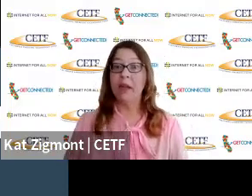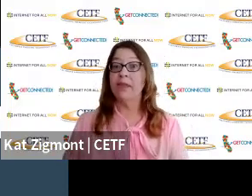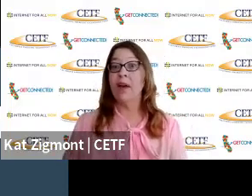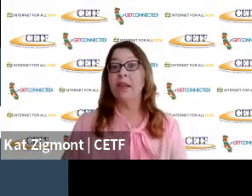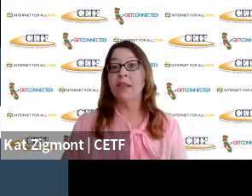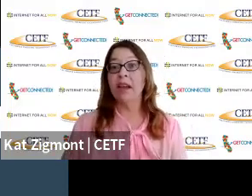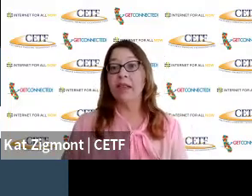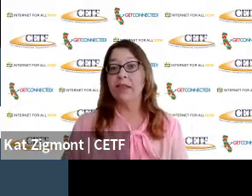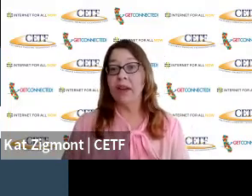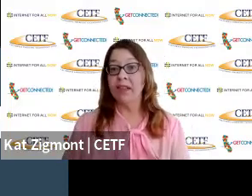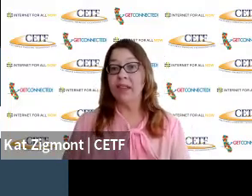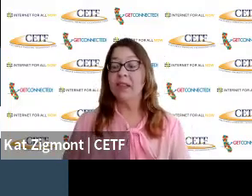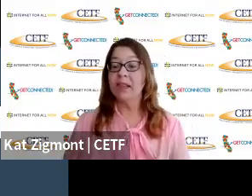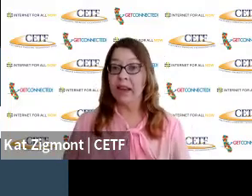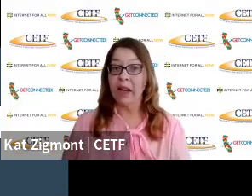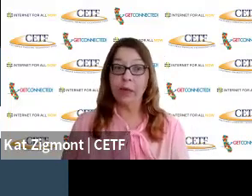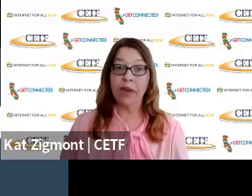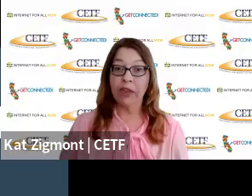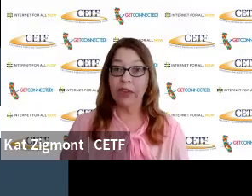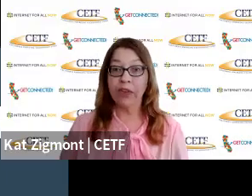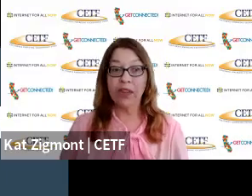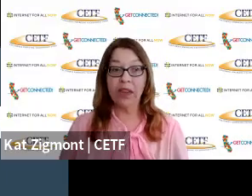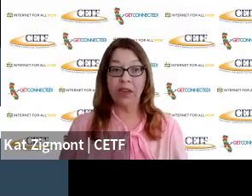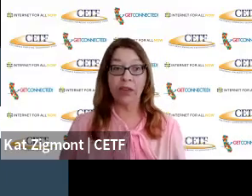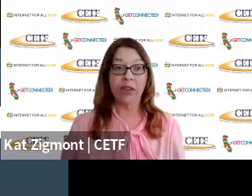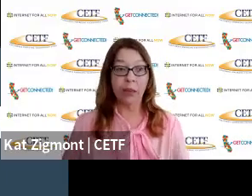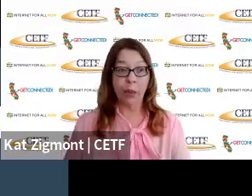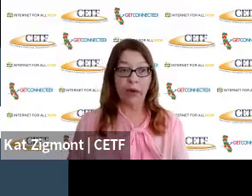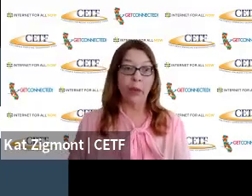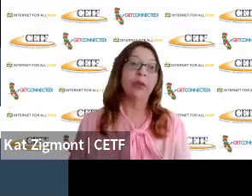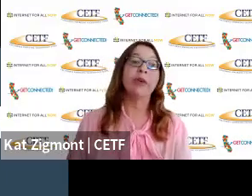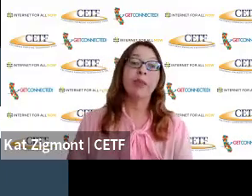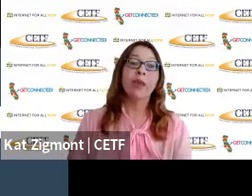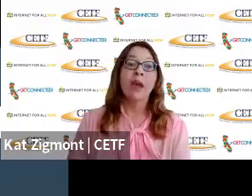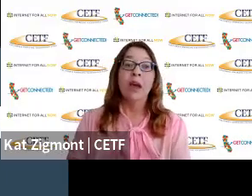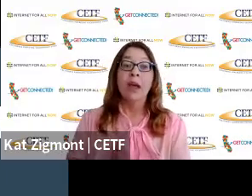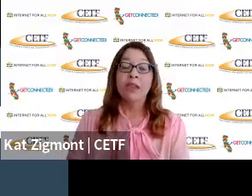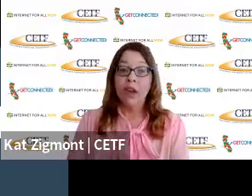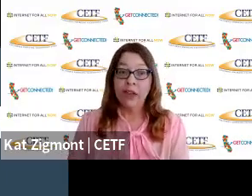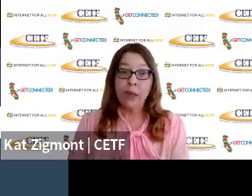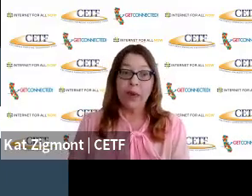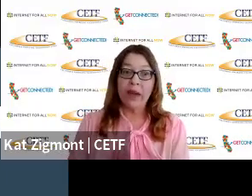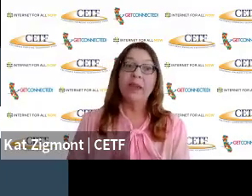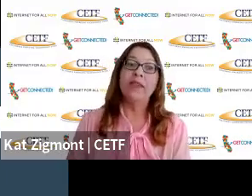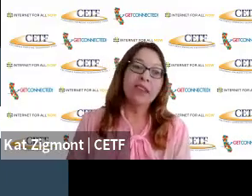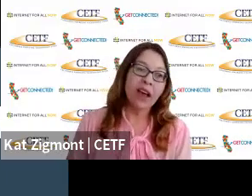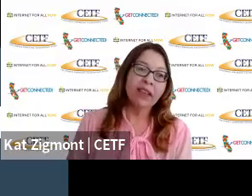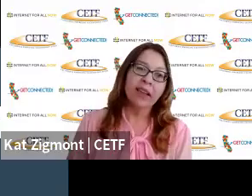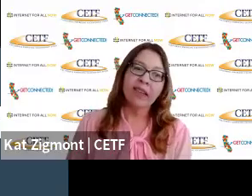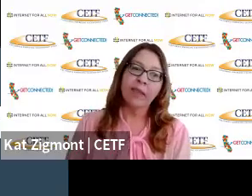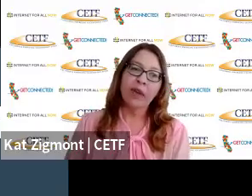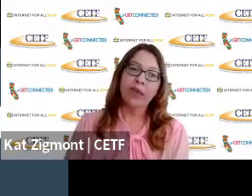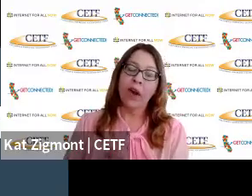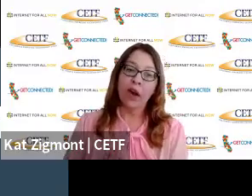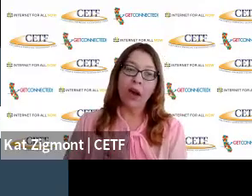capacity building funds and funds to sustain operations so that they can do this important work. It's also been